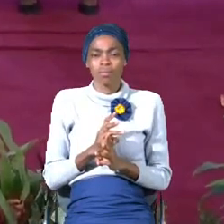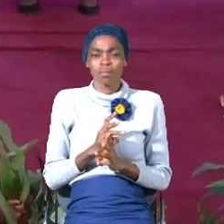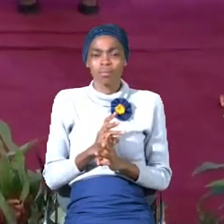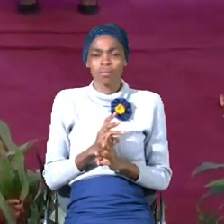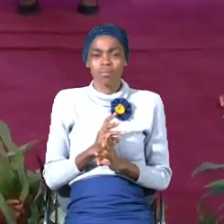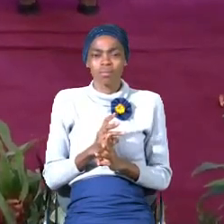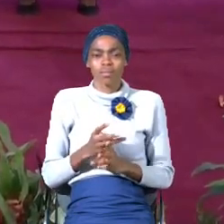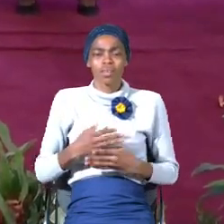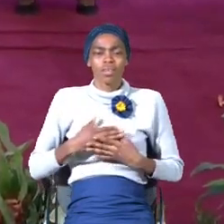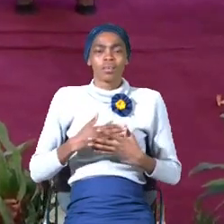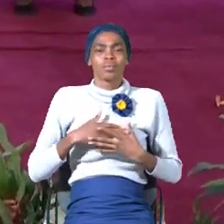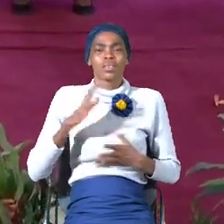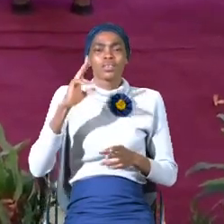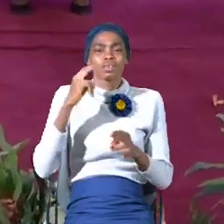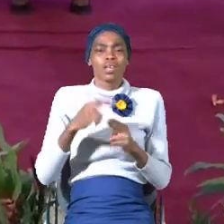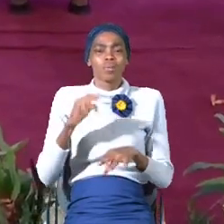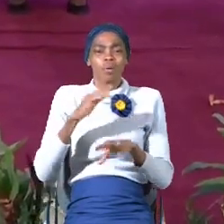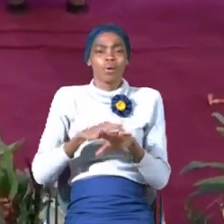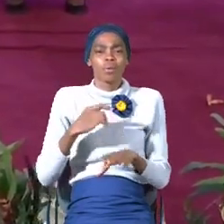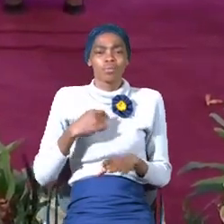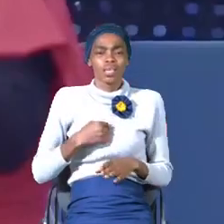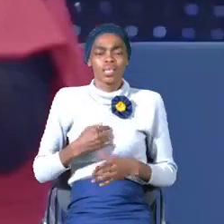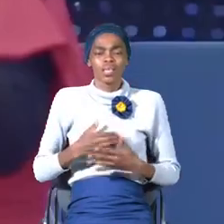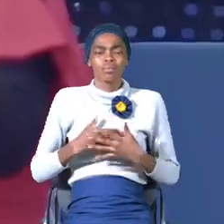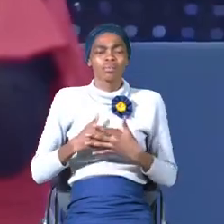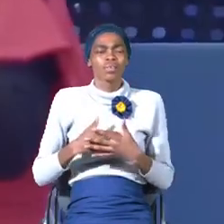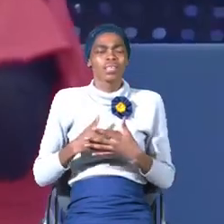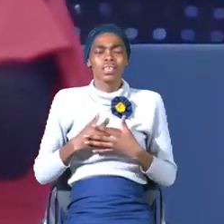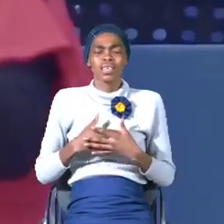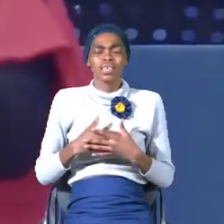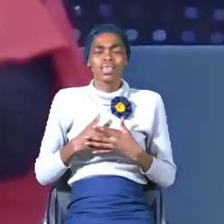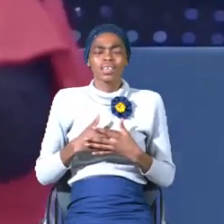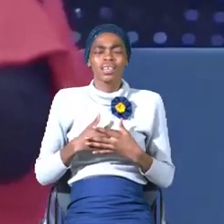Just breathe your name upon me.